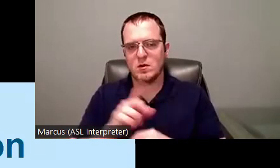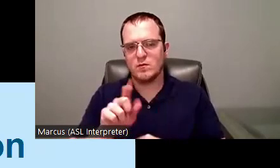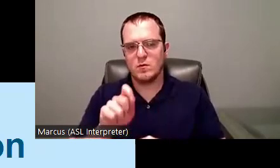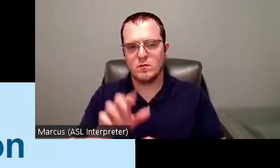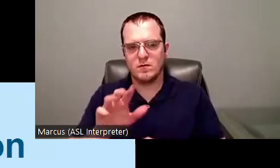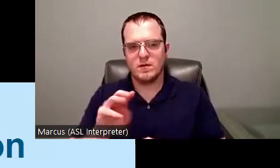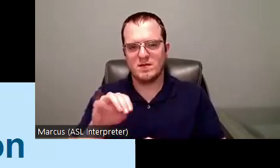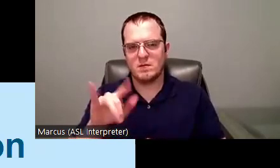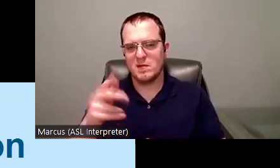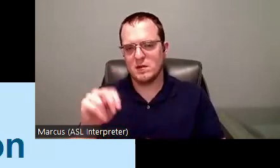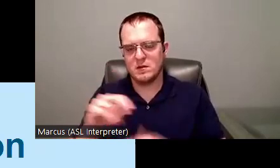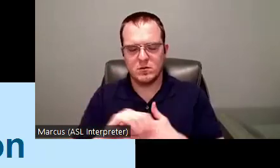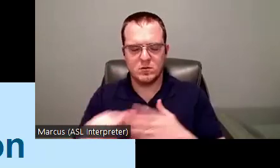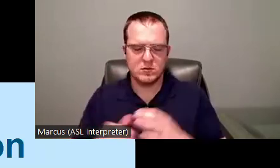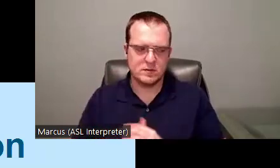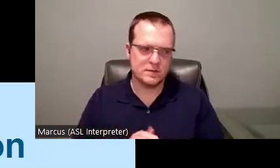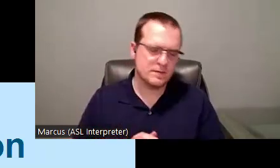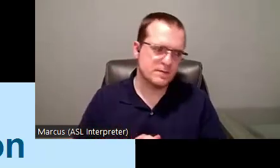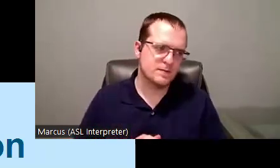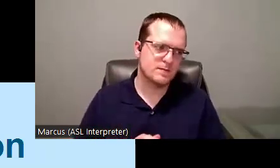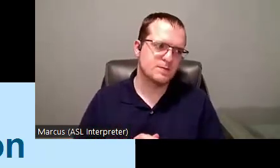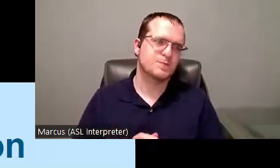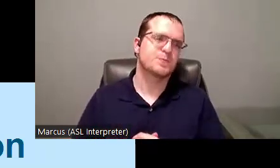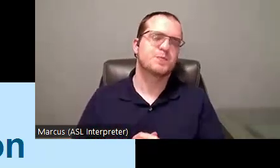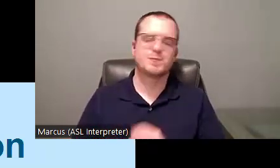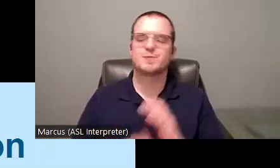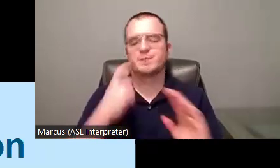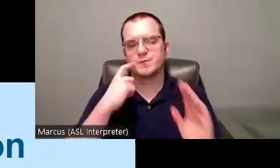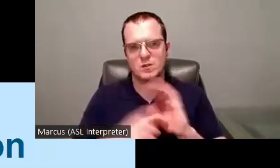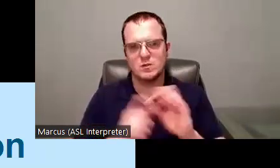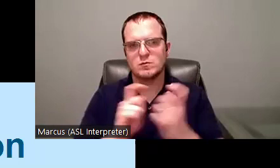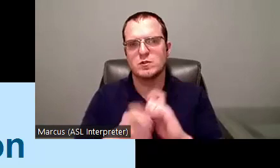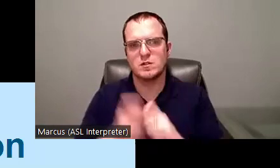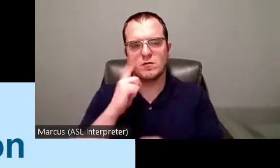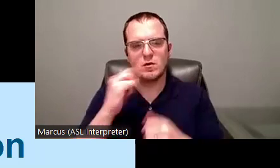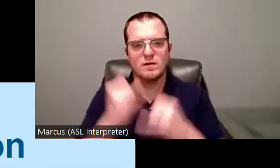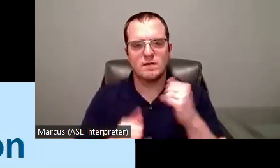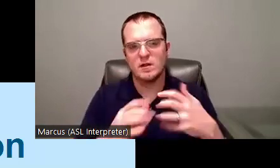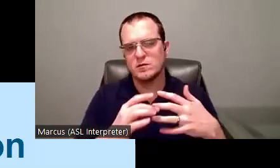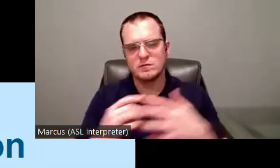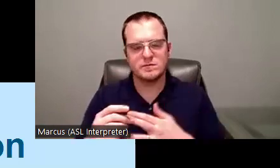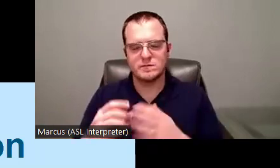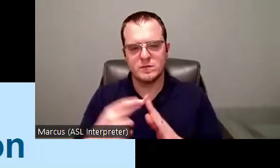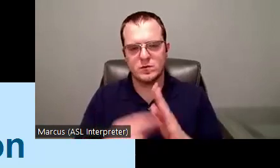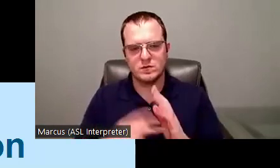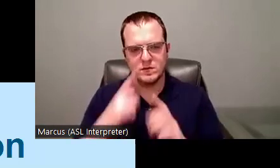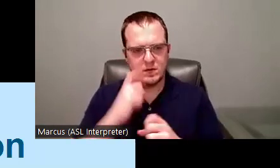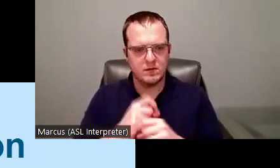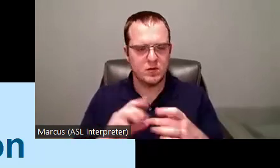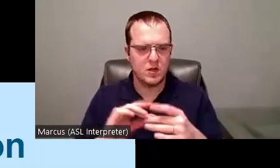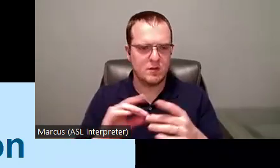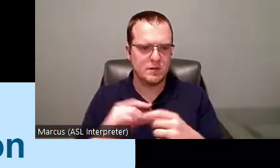million. Some notable changes that are being incorporated into the final guidelines based on comments the URA has received